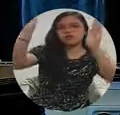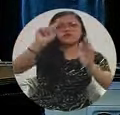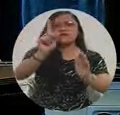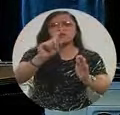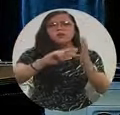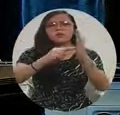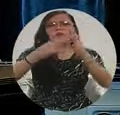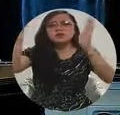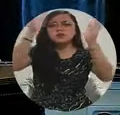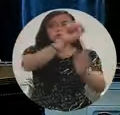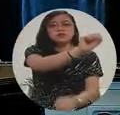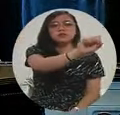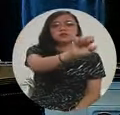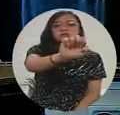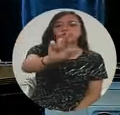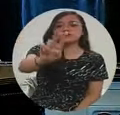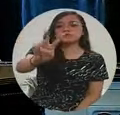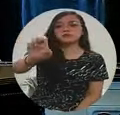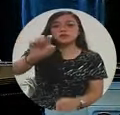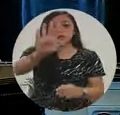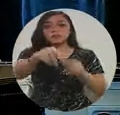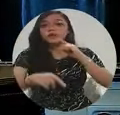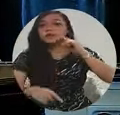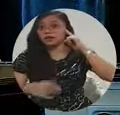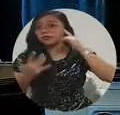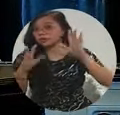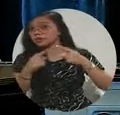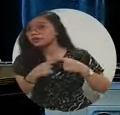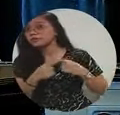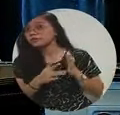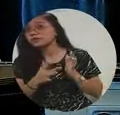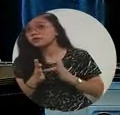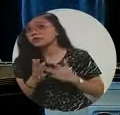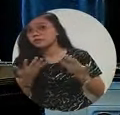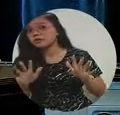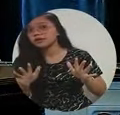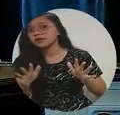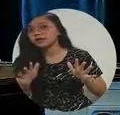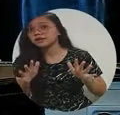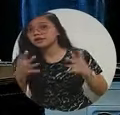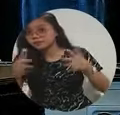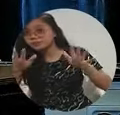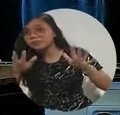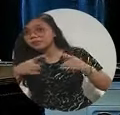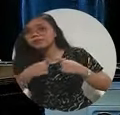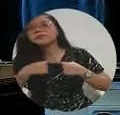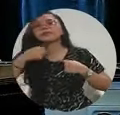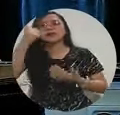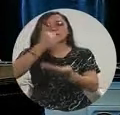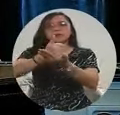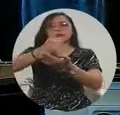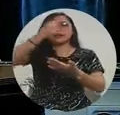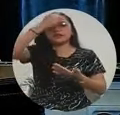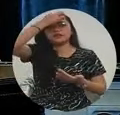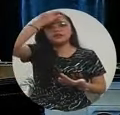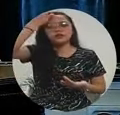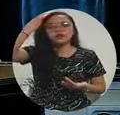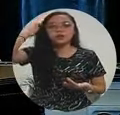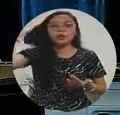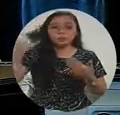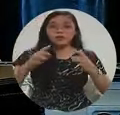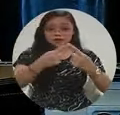Folks, listen carefully. Are you a Christian tonight? Are you saved? Murhinay ang saved